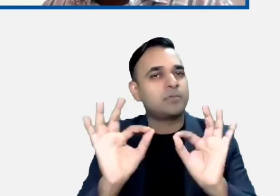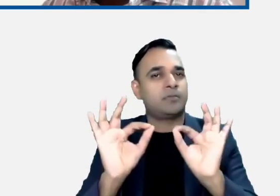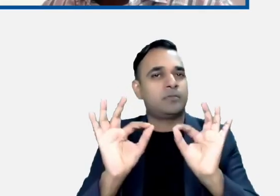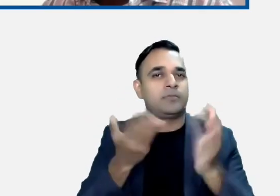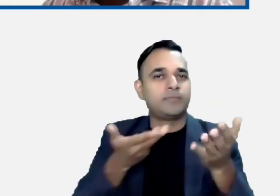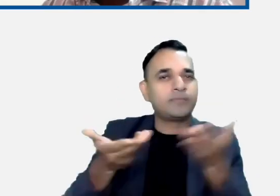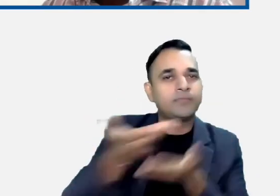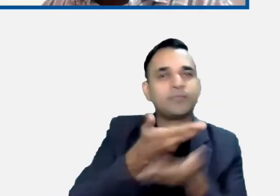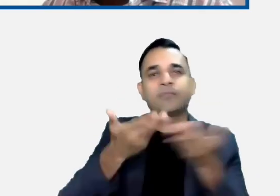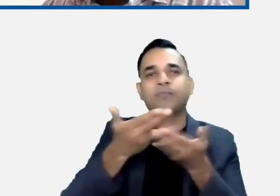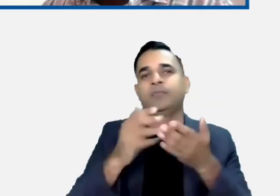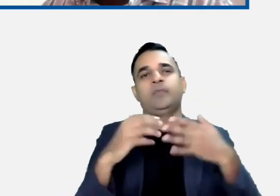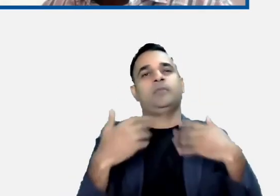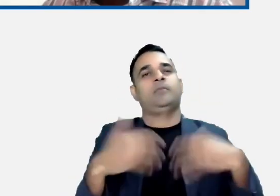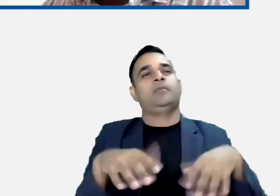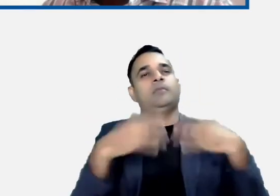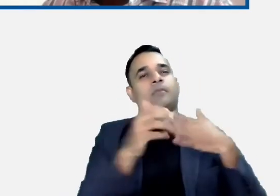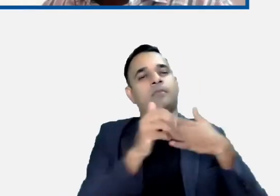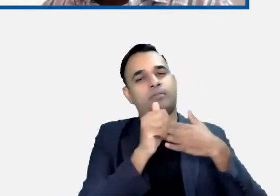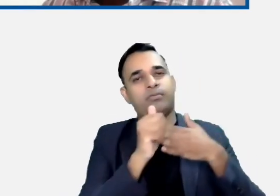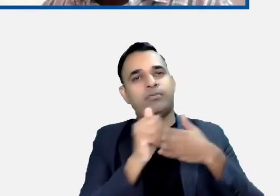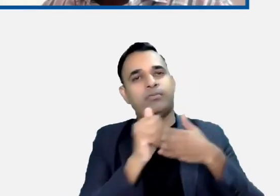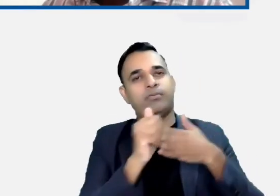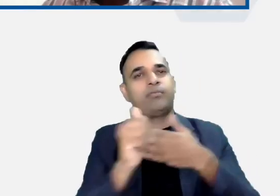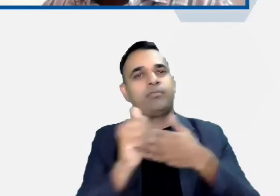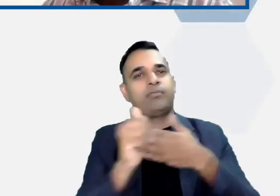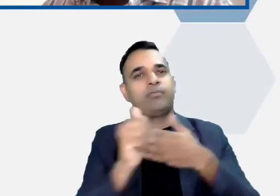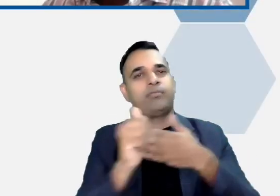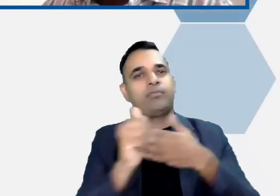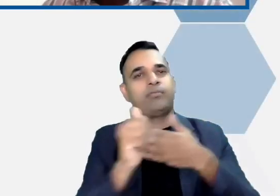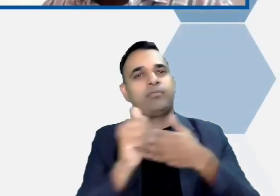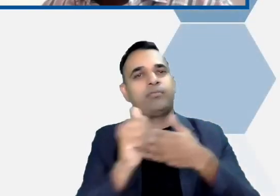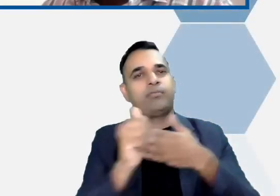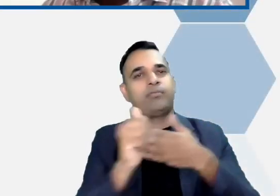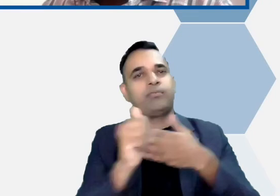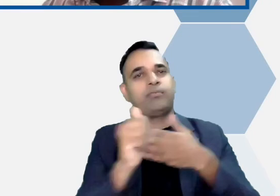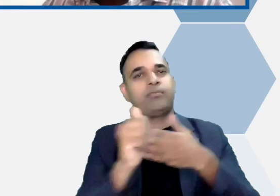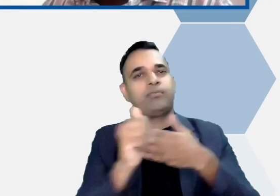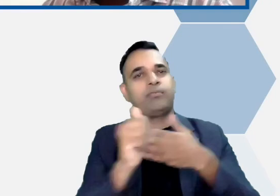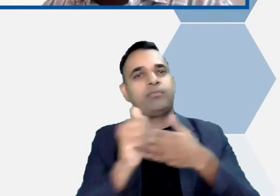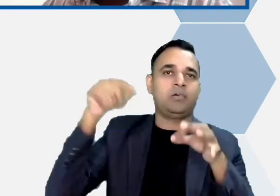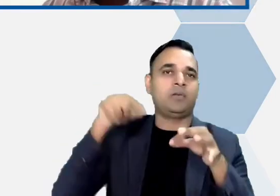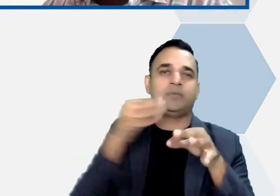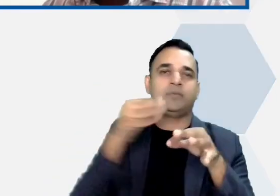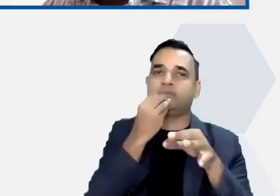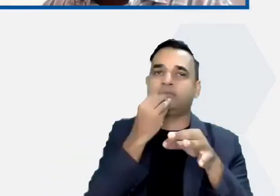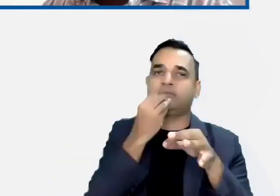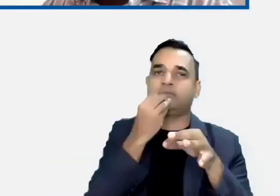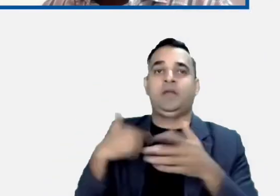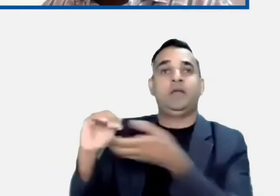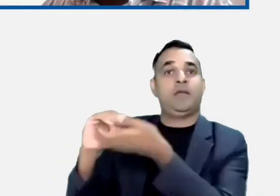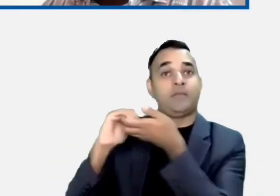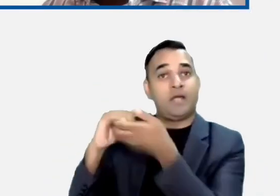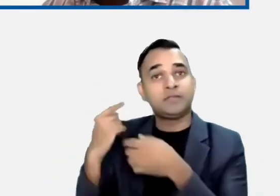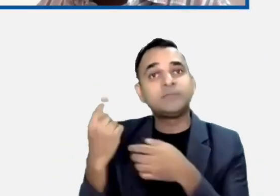it is finally formally endorsed by the ministers. And I wanted to also just state